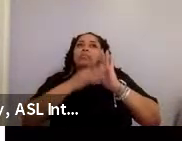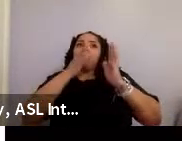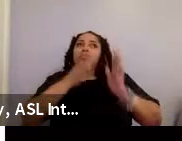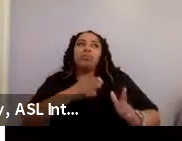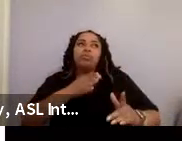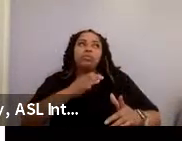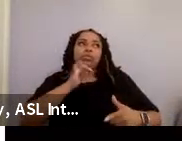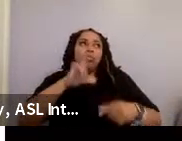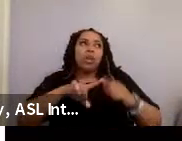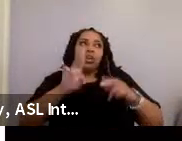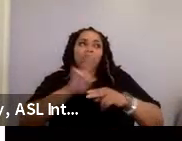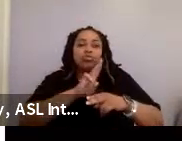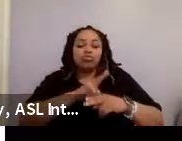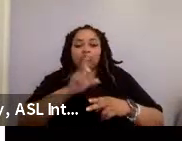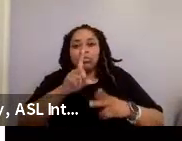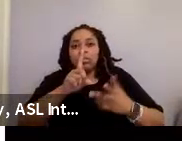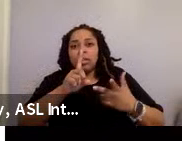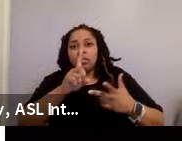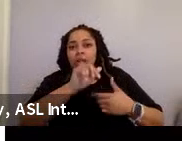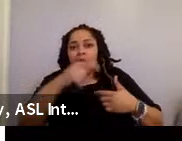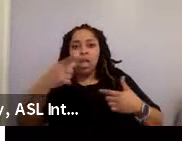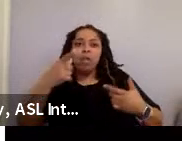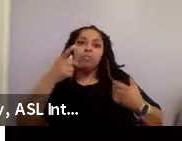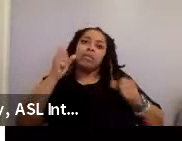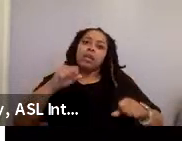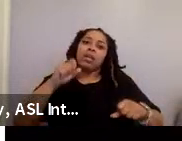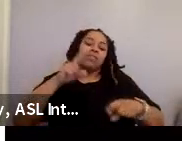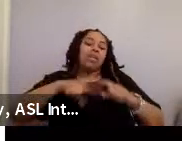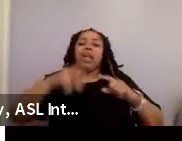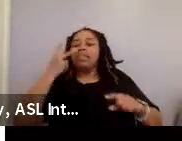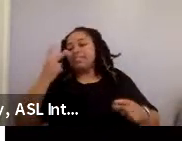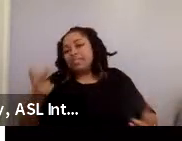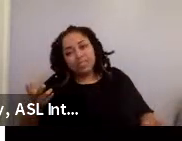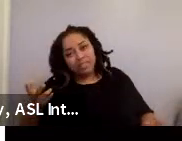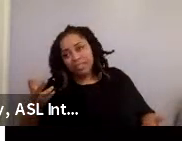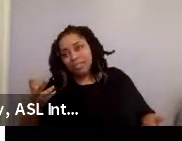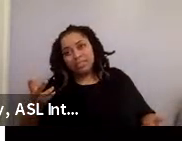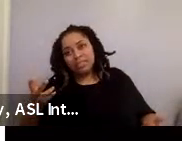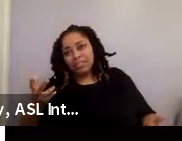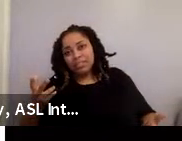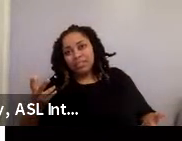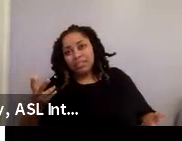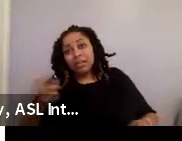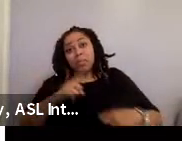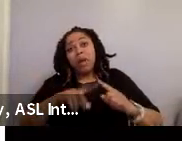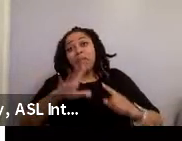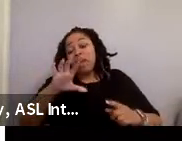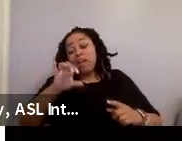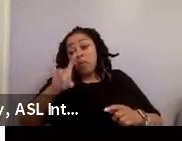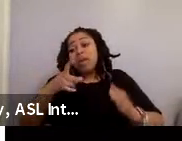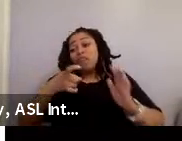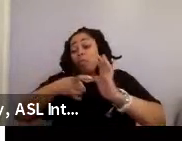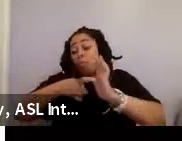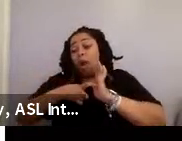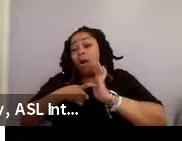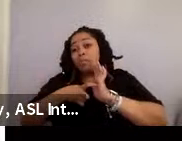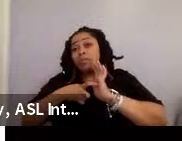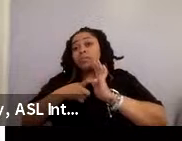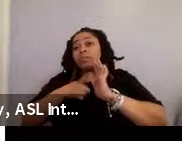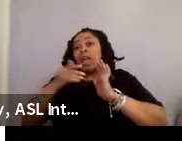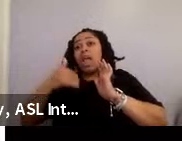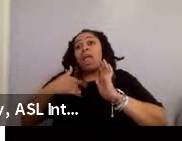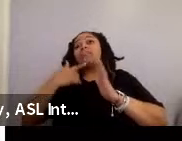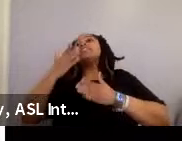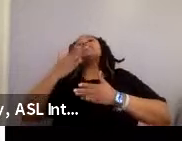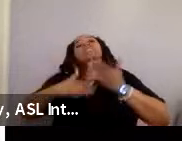meaningfully use that particular application can, if they can't see. I mean, but the 508 requirements do have